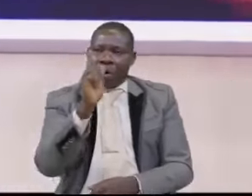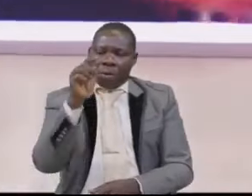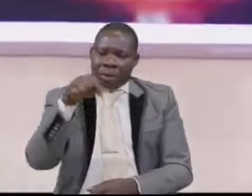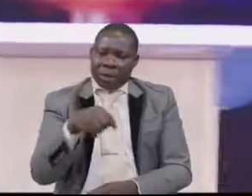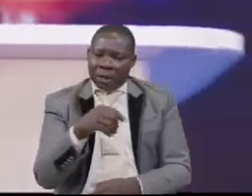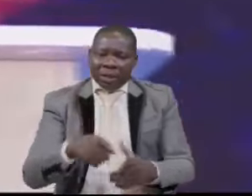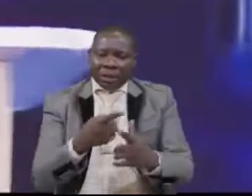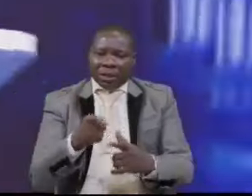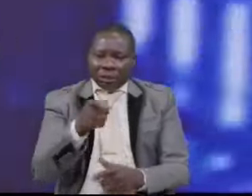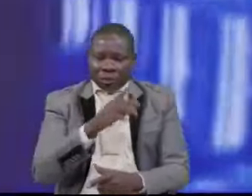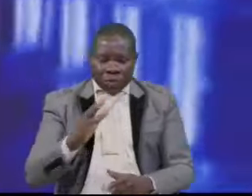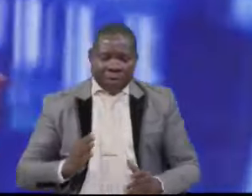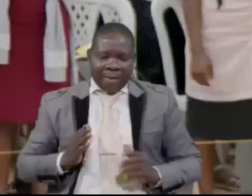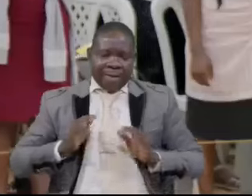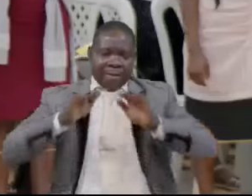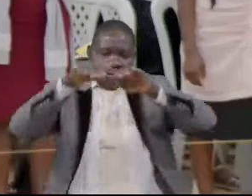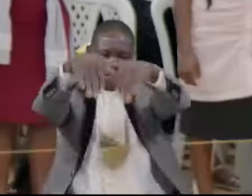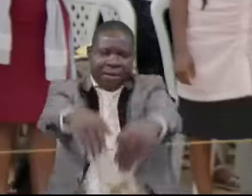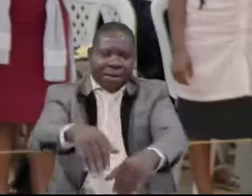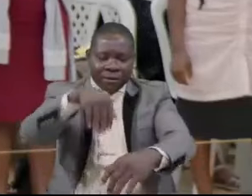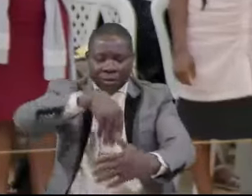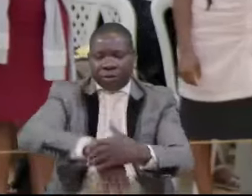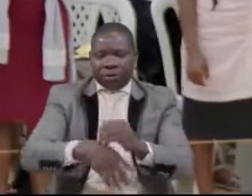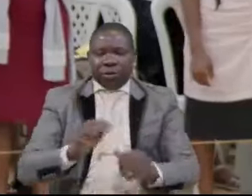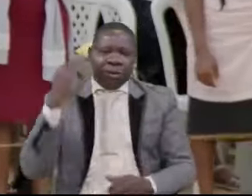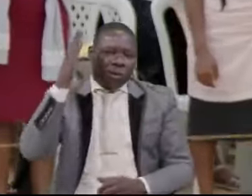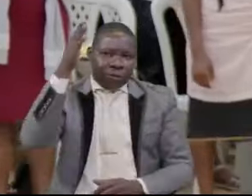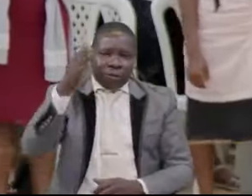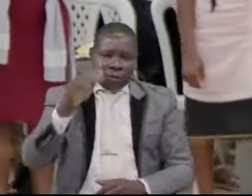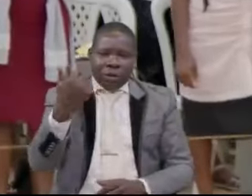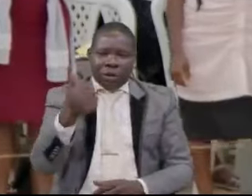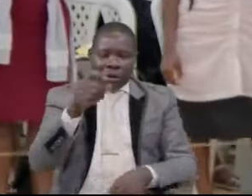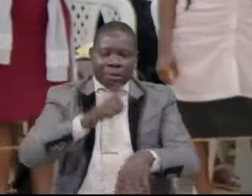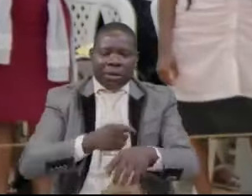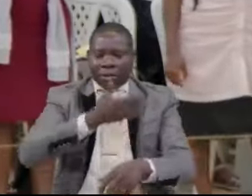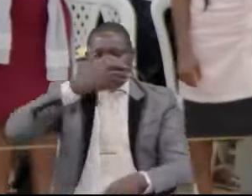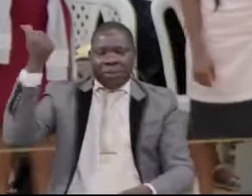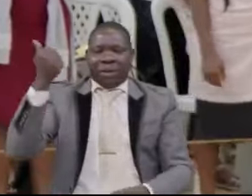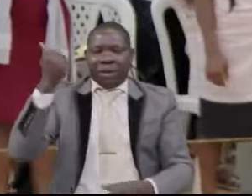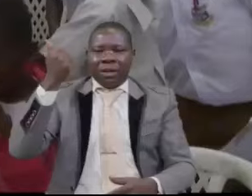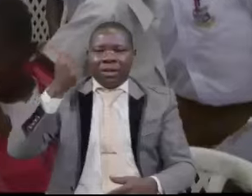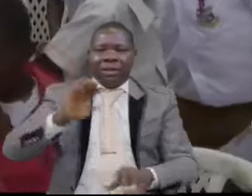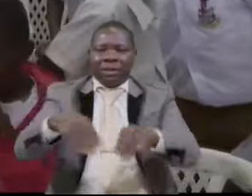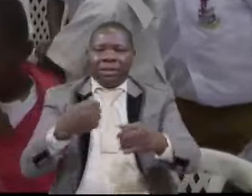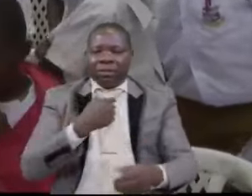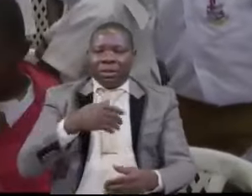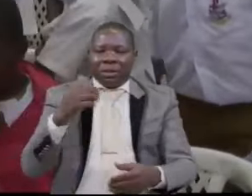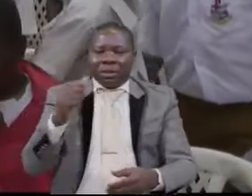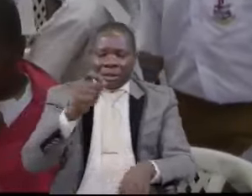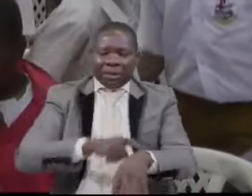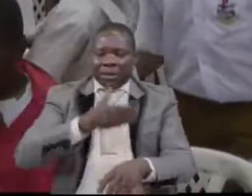future 10 times better. Amen. Give me 10 times better. Amen. Amen.